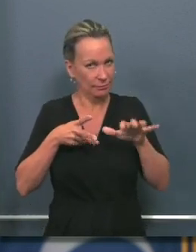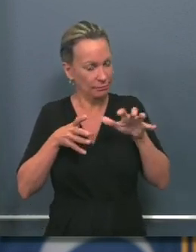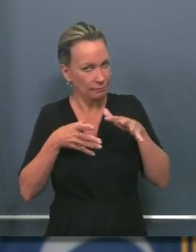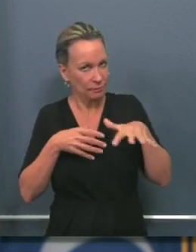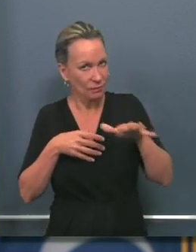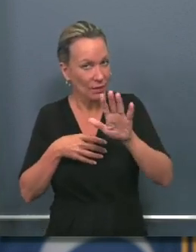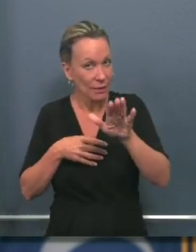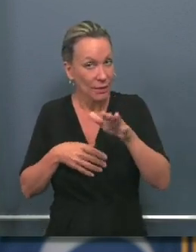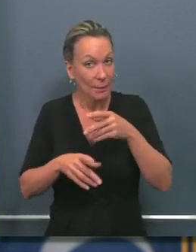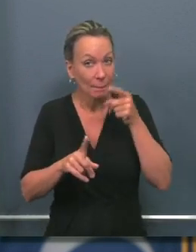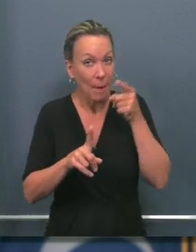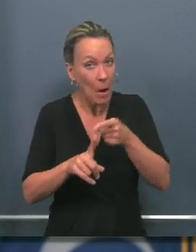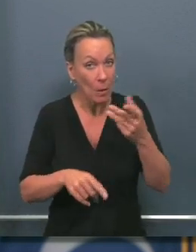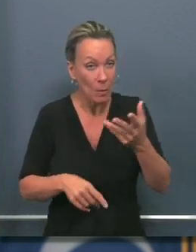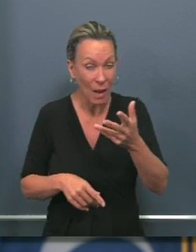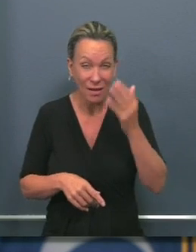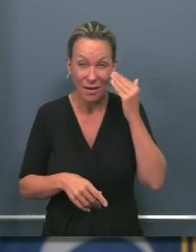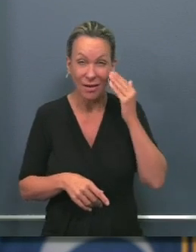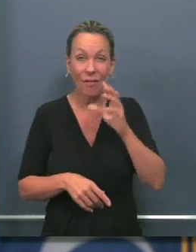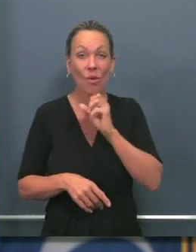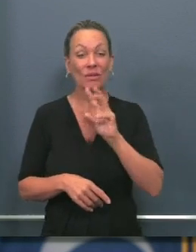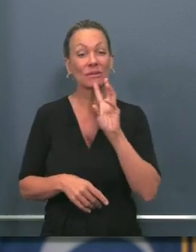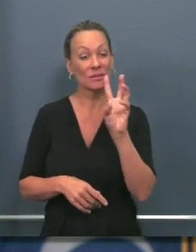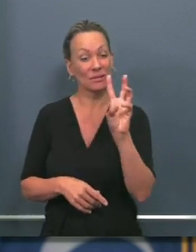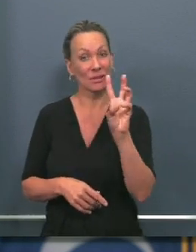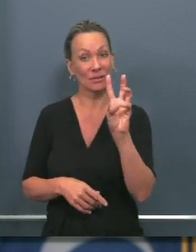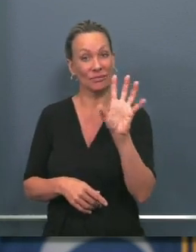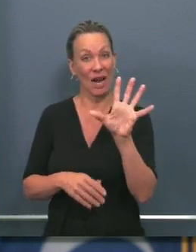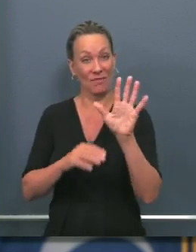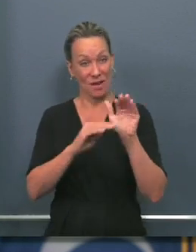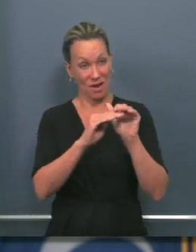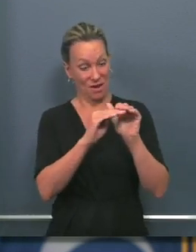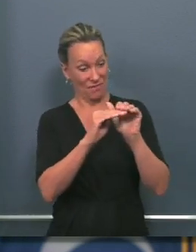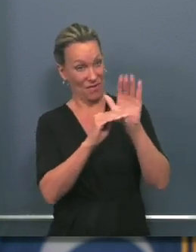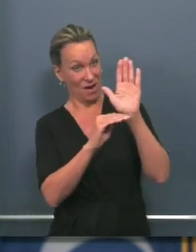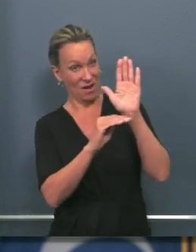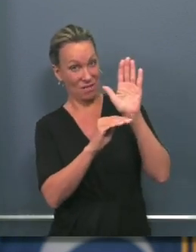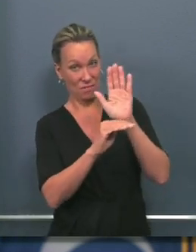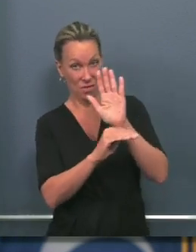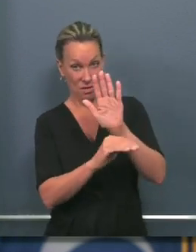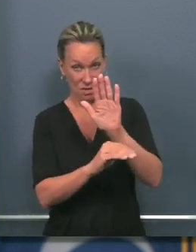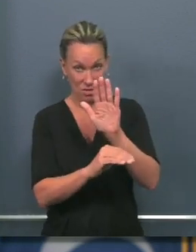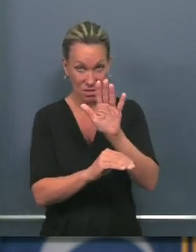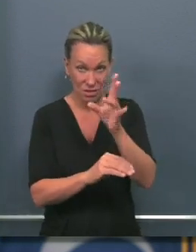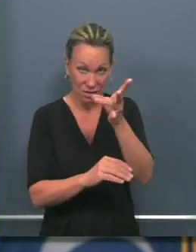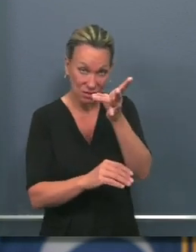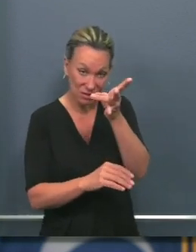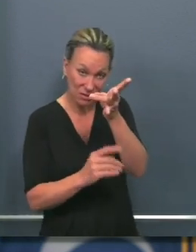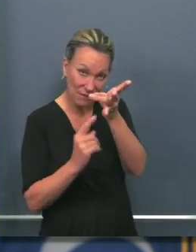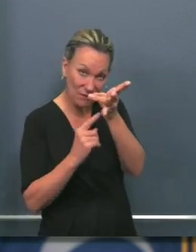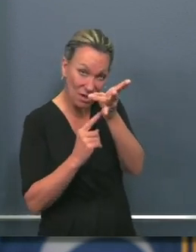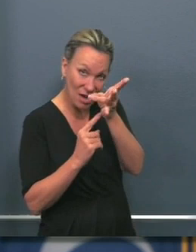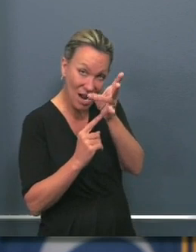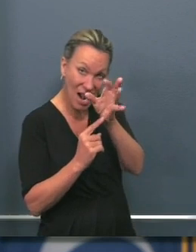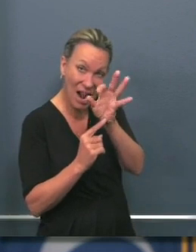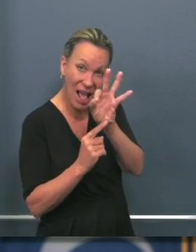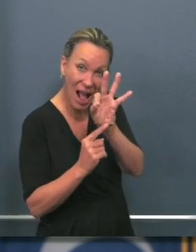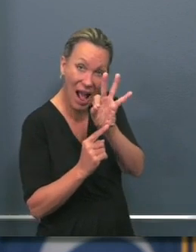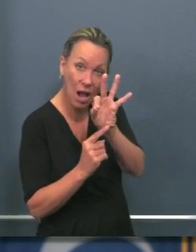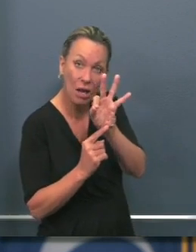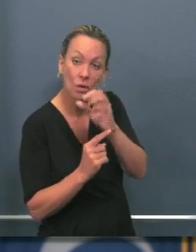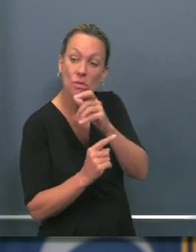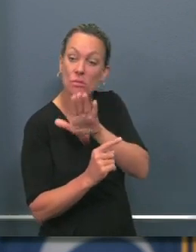seniors, 65 and over, 79.2%. Again, those deaths are reflected in that age